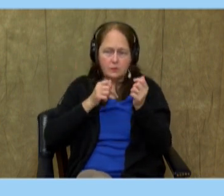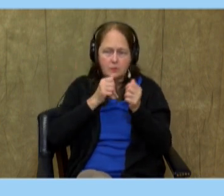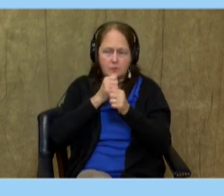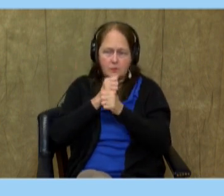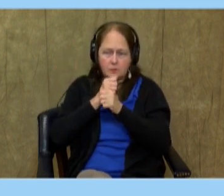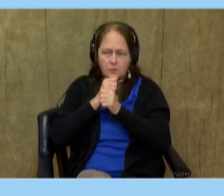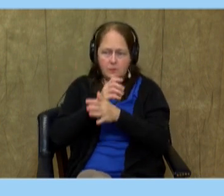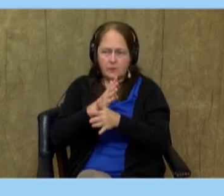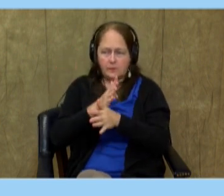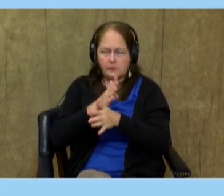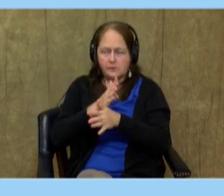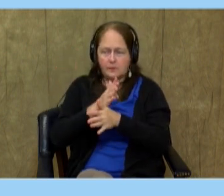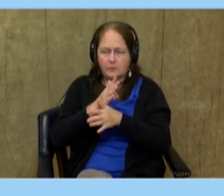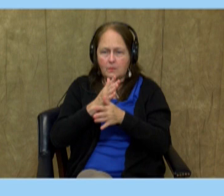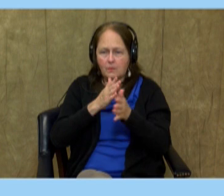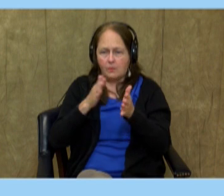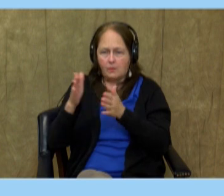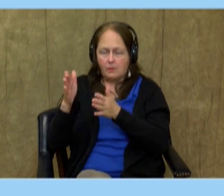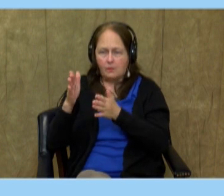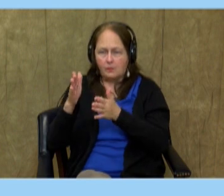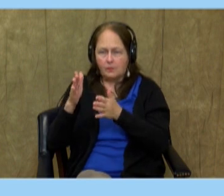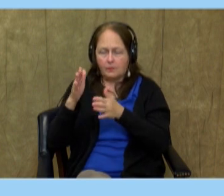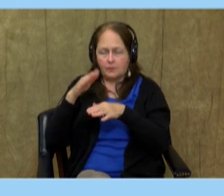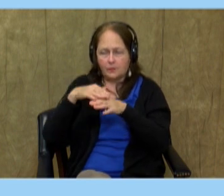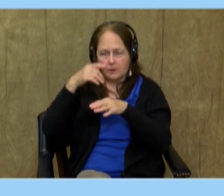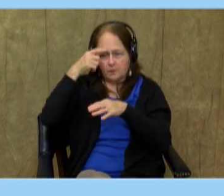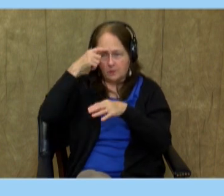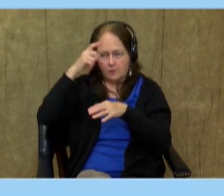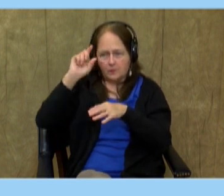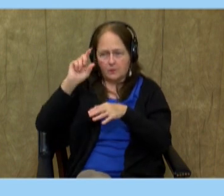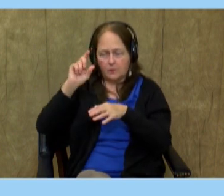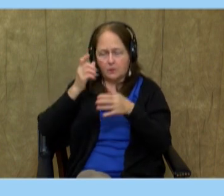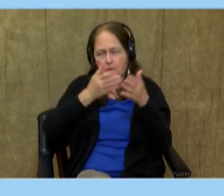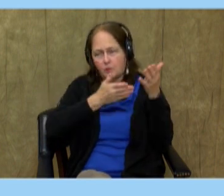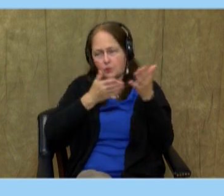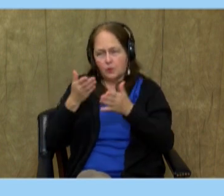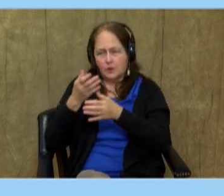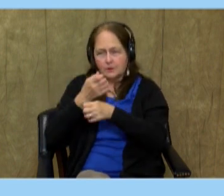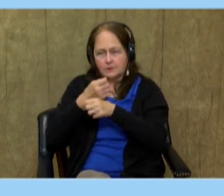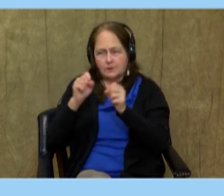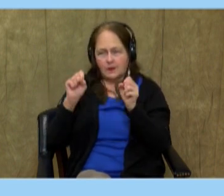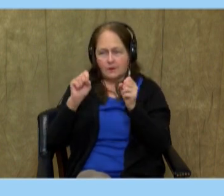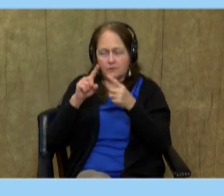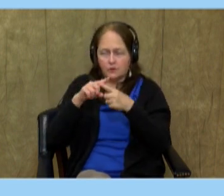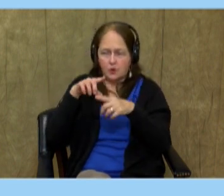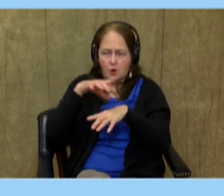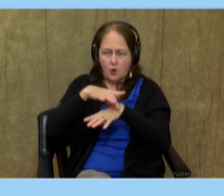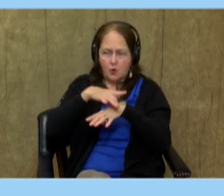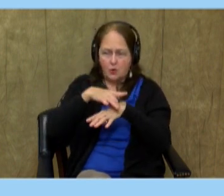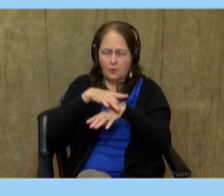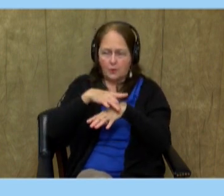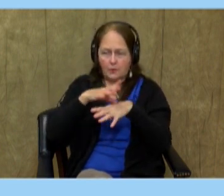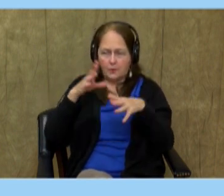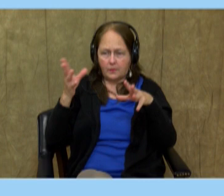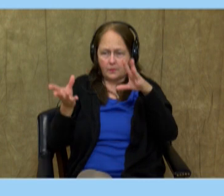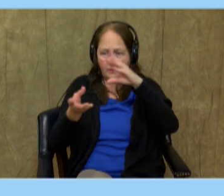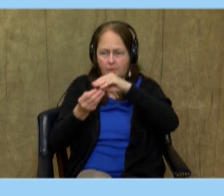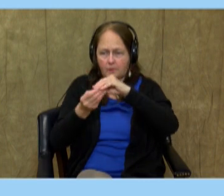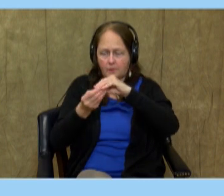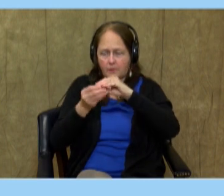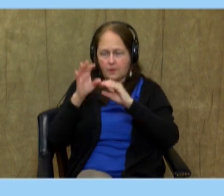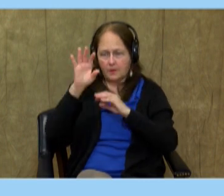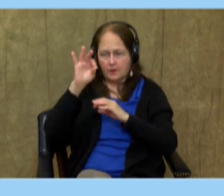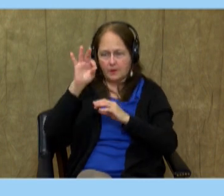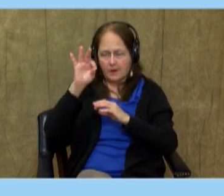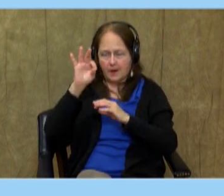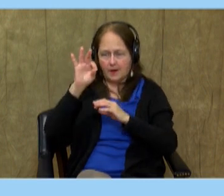say, to land humans on the moon and bring them safely back to Earth. In total, there were 9